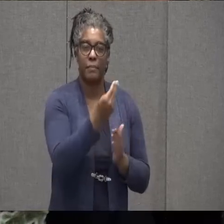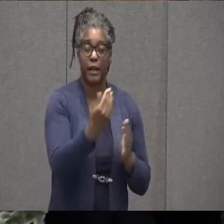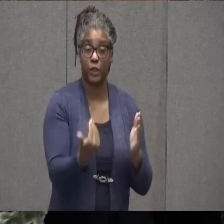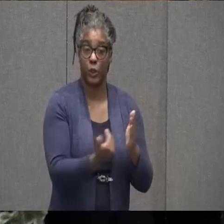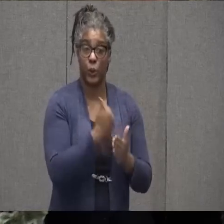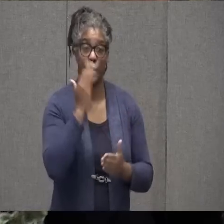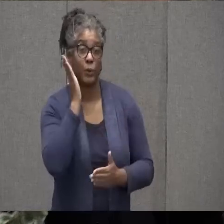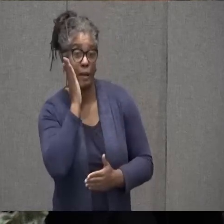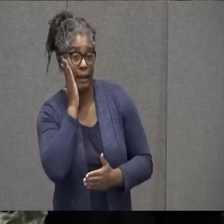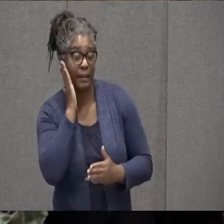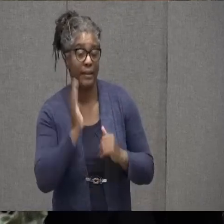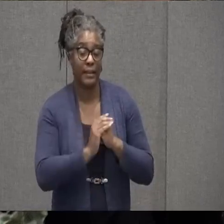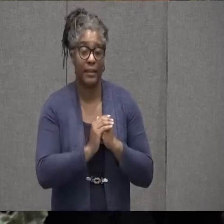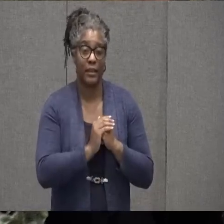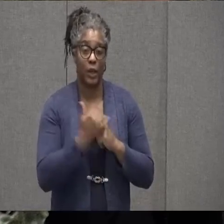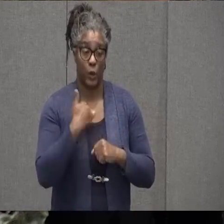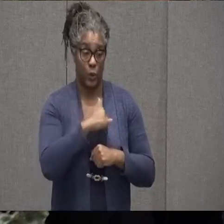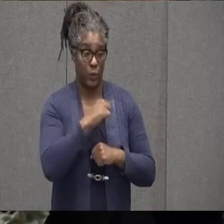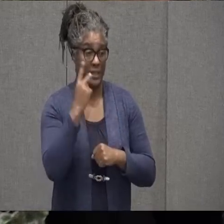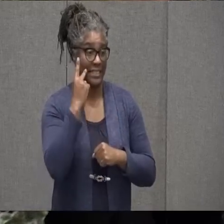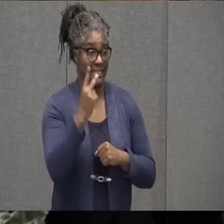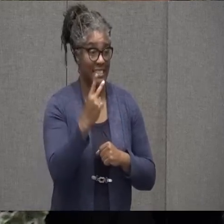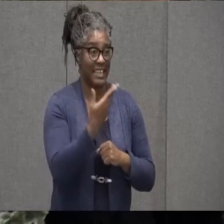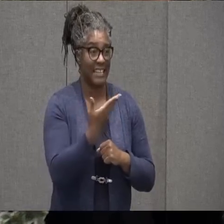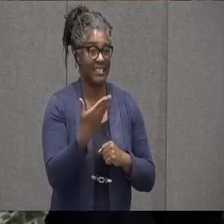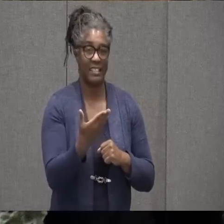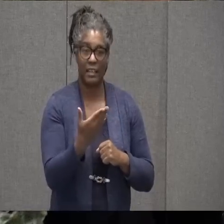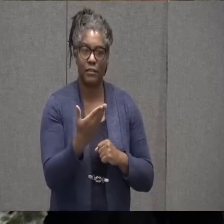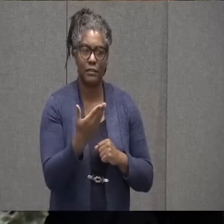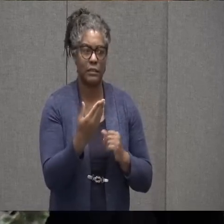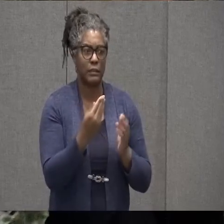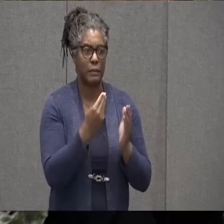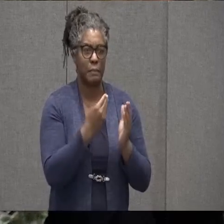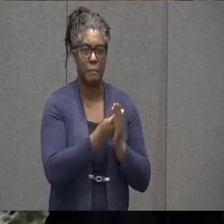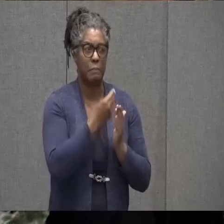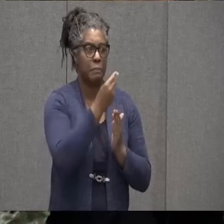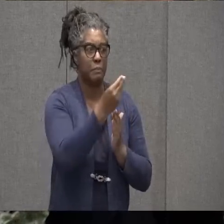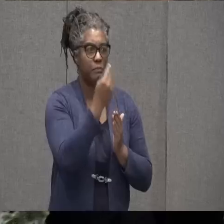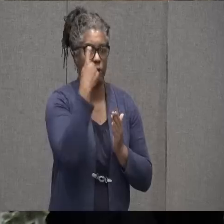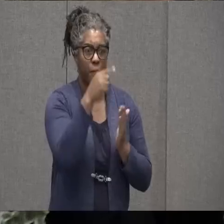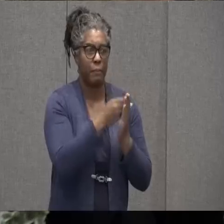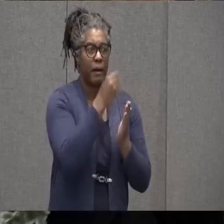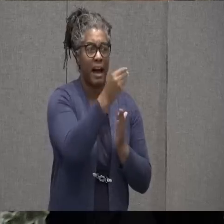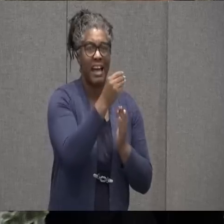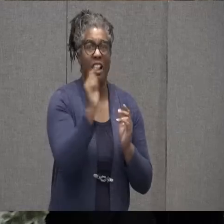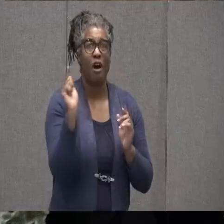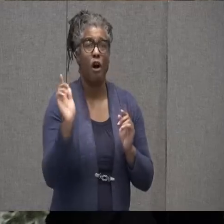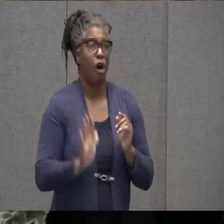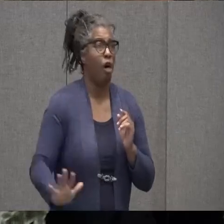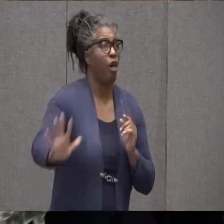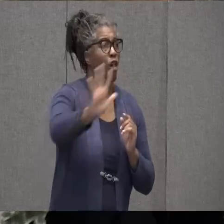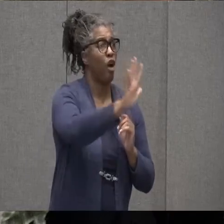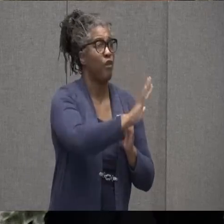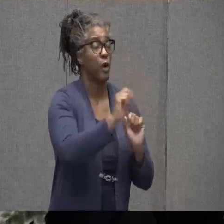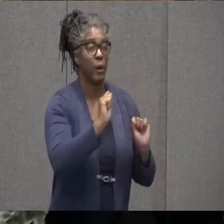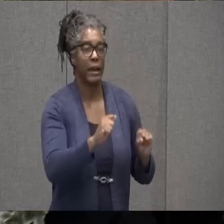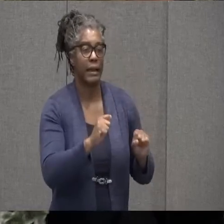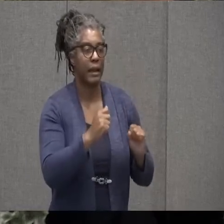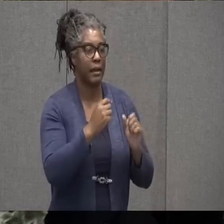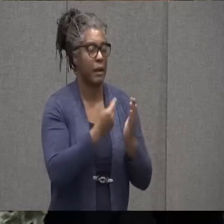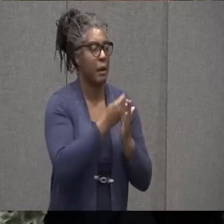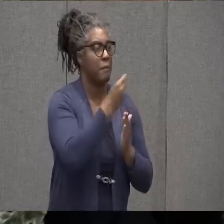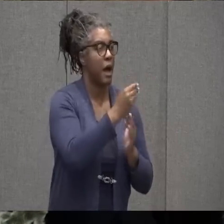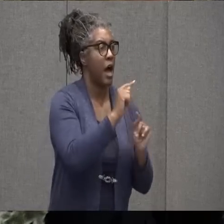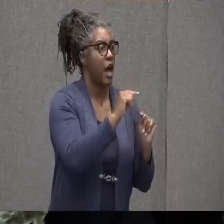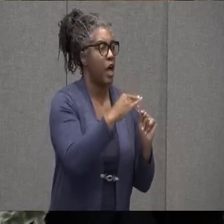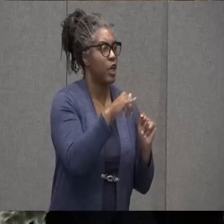see things to buy almost everywhere. We can buy toys, an apple, or